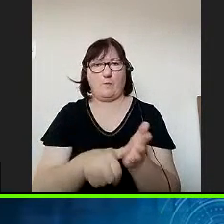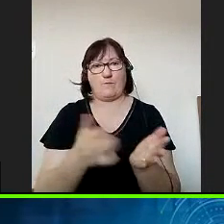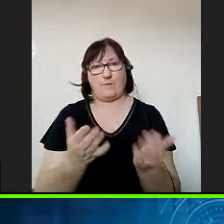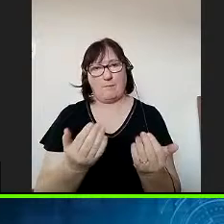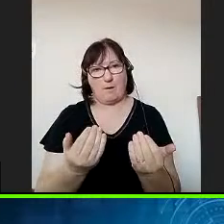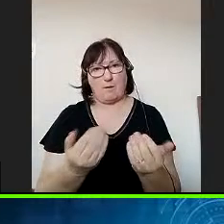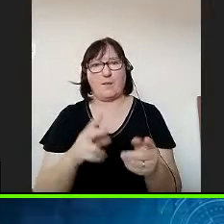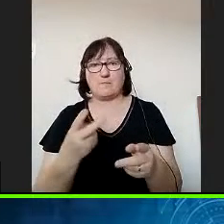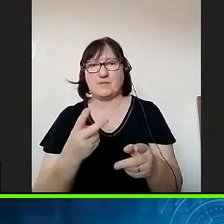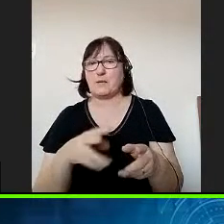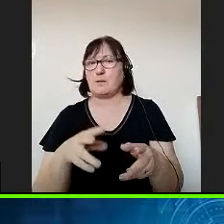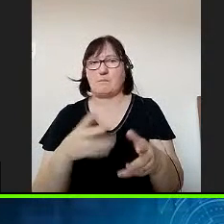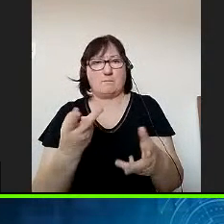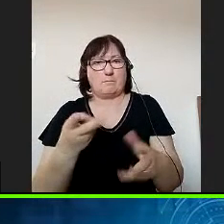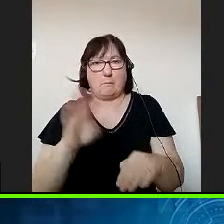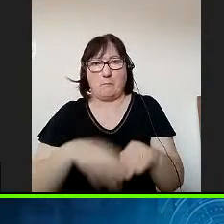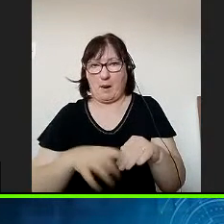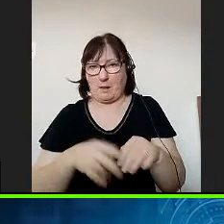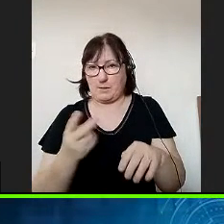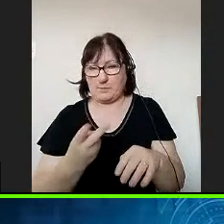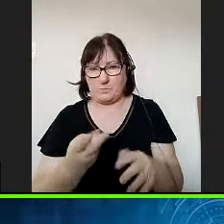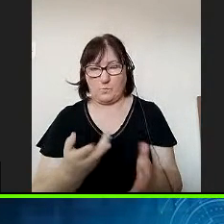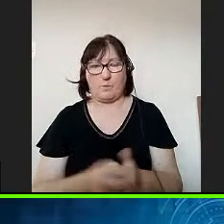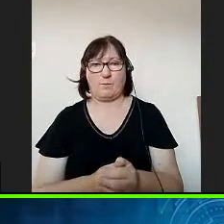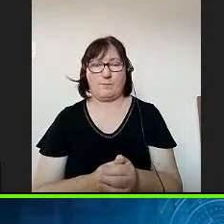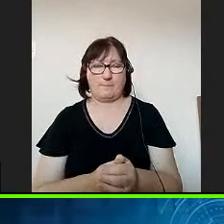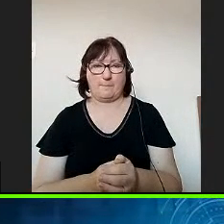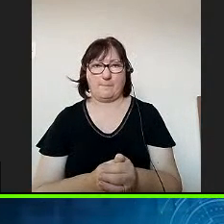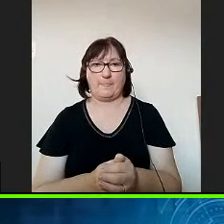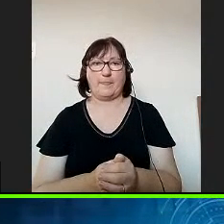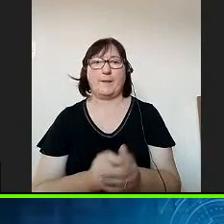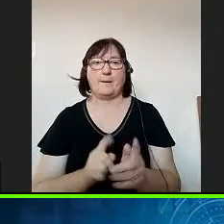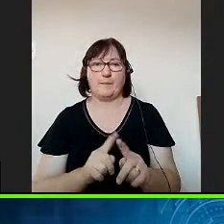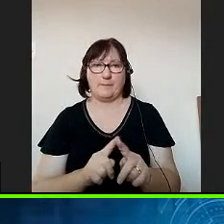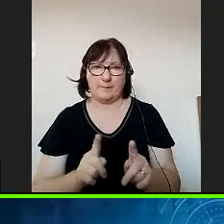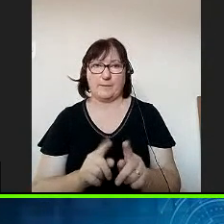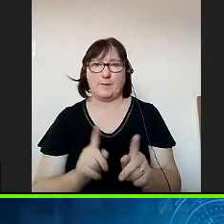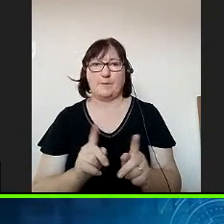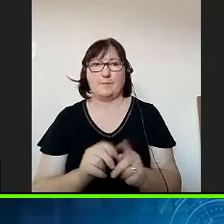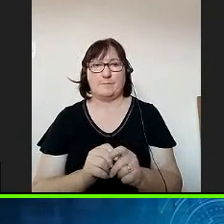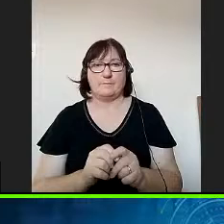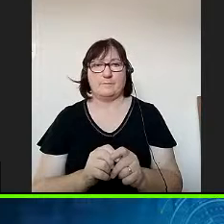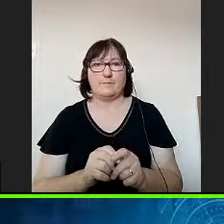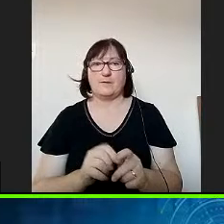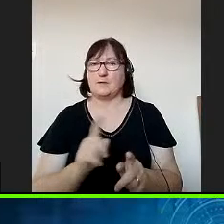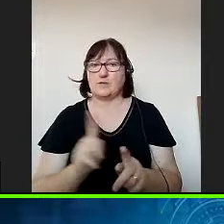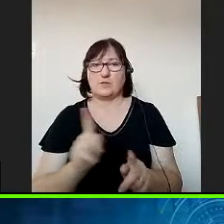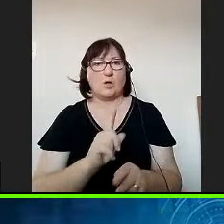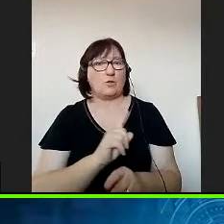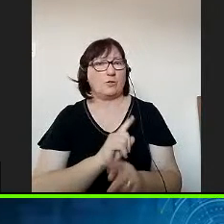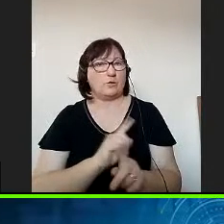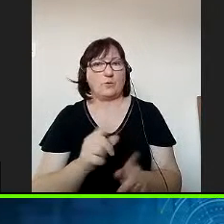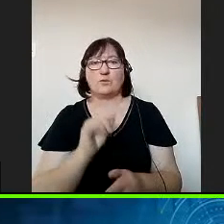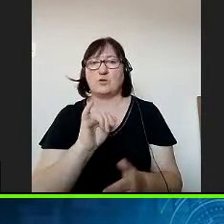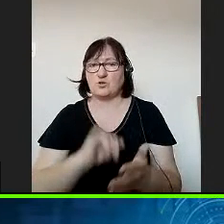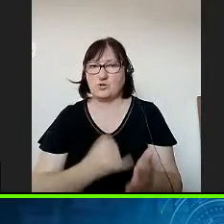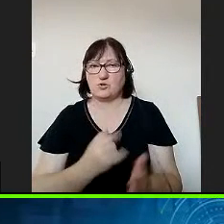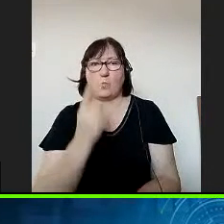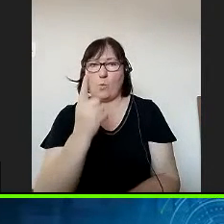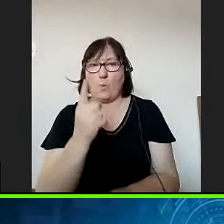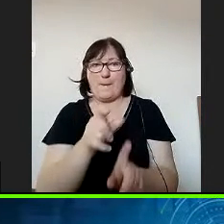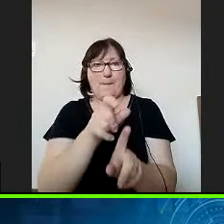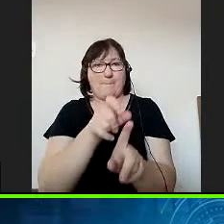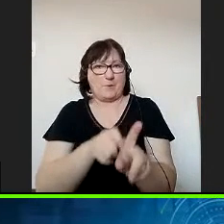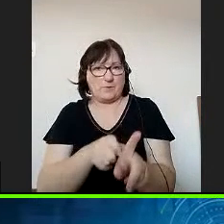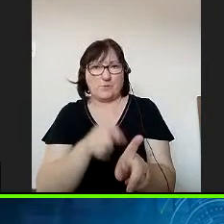But the short question is, yes, it's not just one officer that will make that decision. That decision